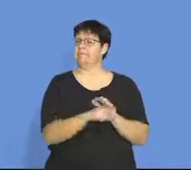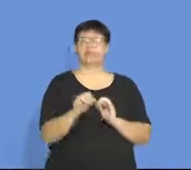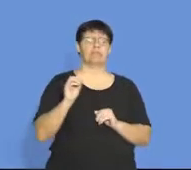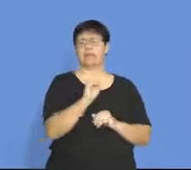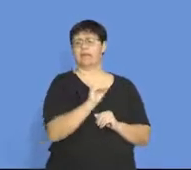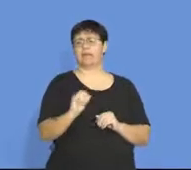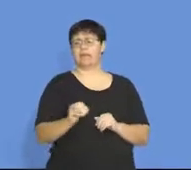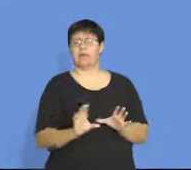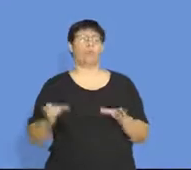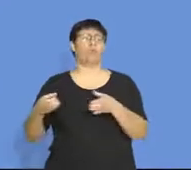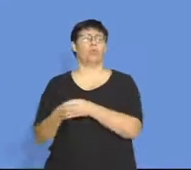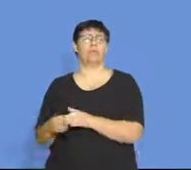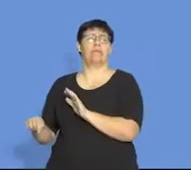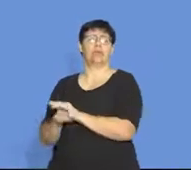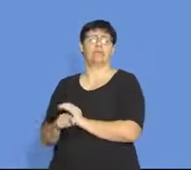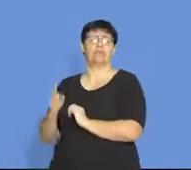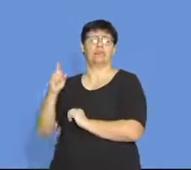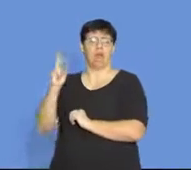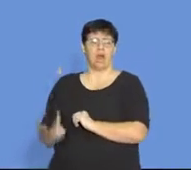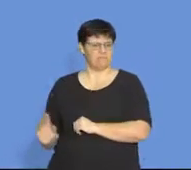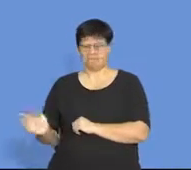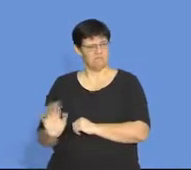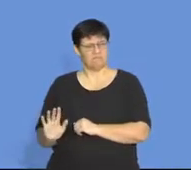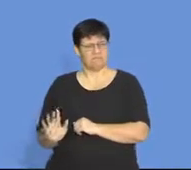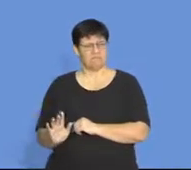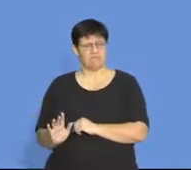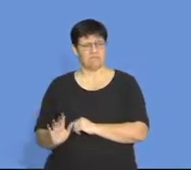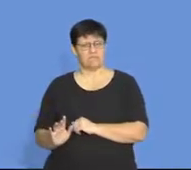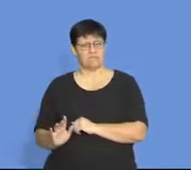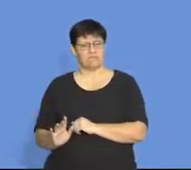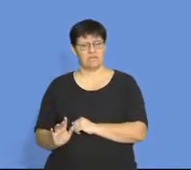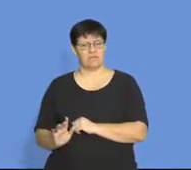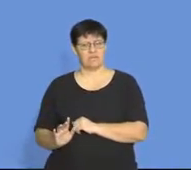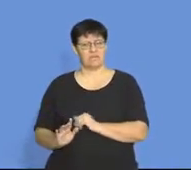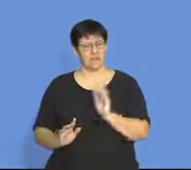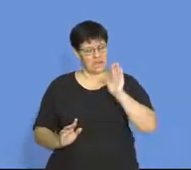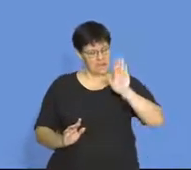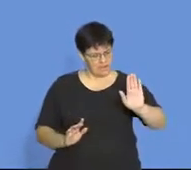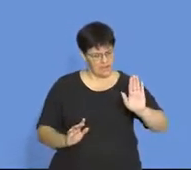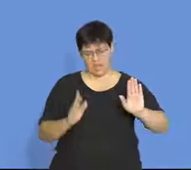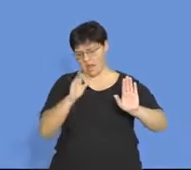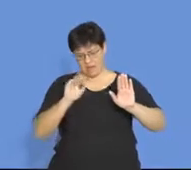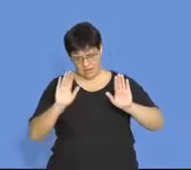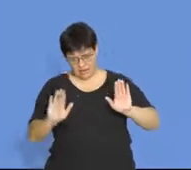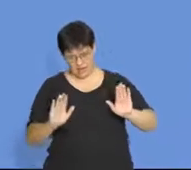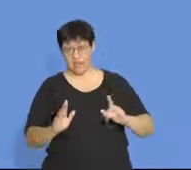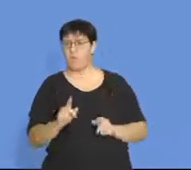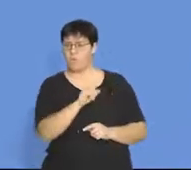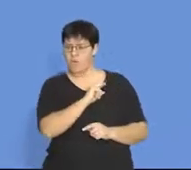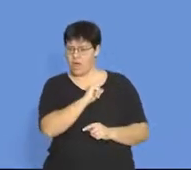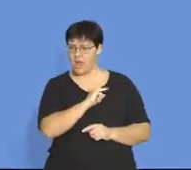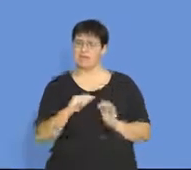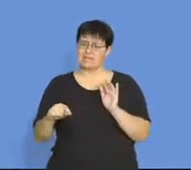the negative 3 and group it with the negative 1.5. No, the negative 1.5, we got it